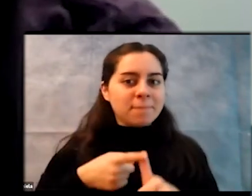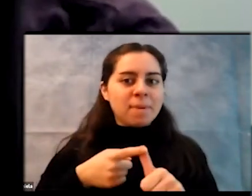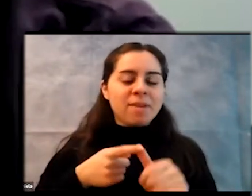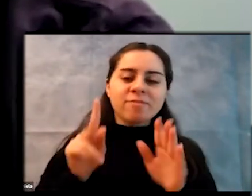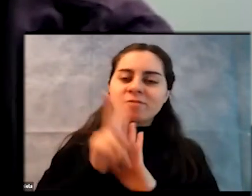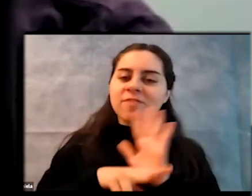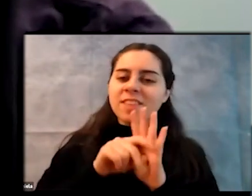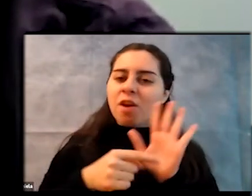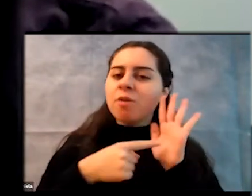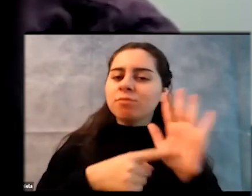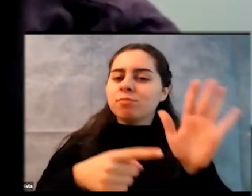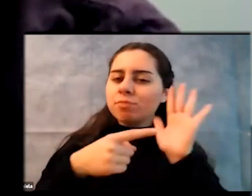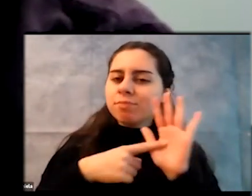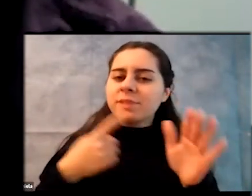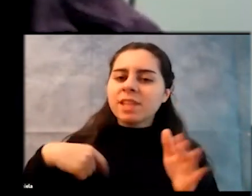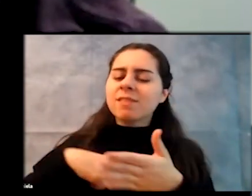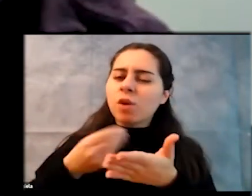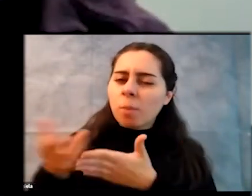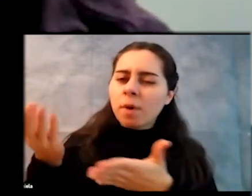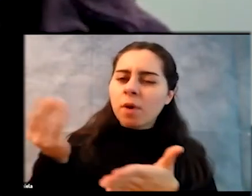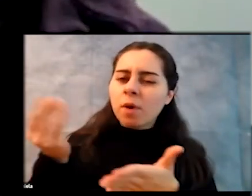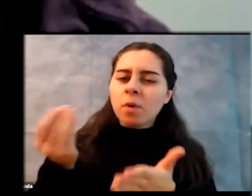video for our library lunch hour.